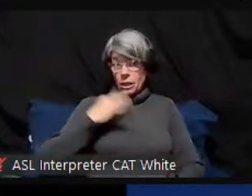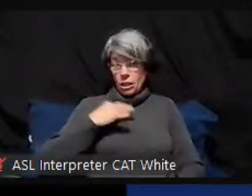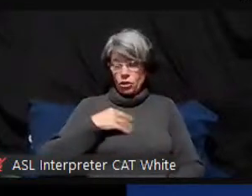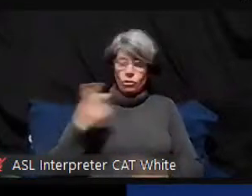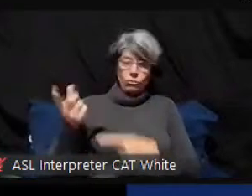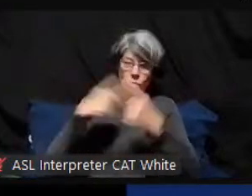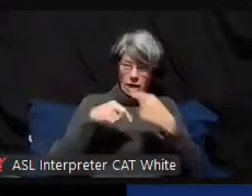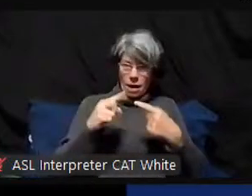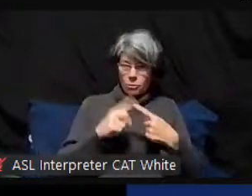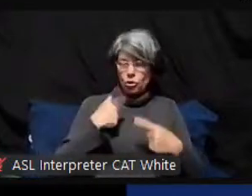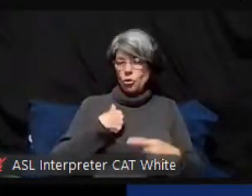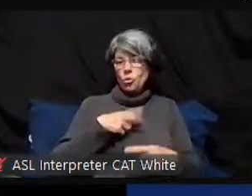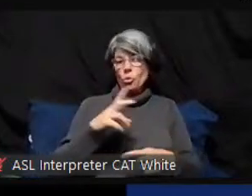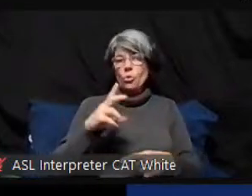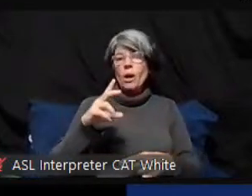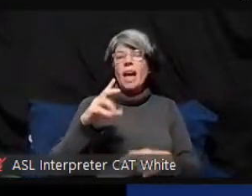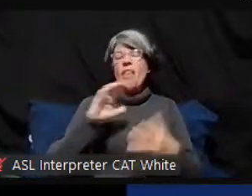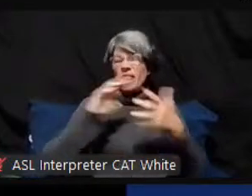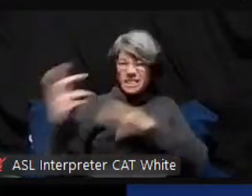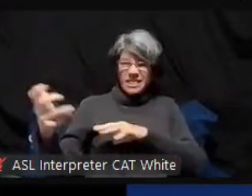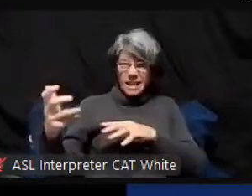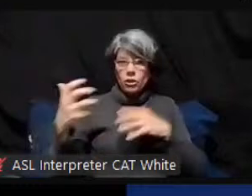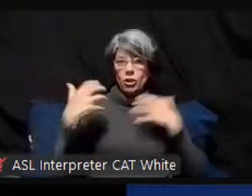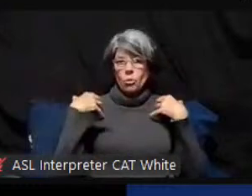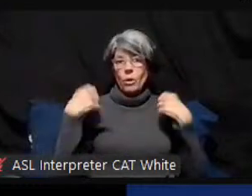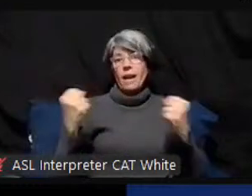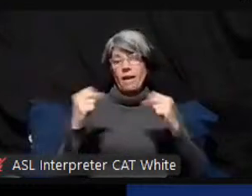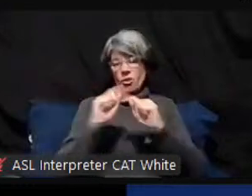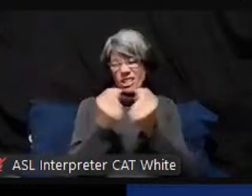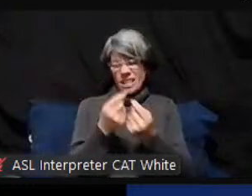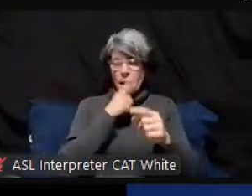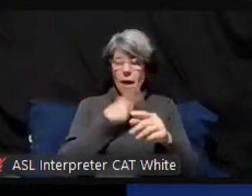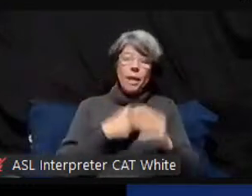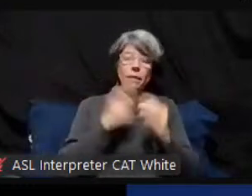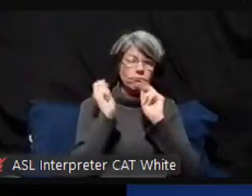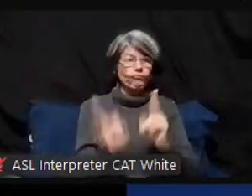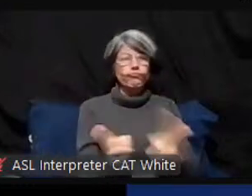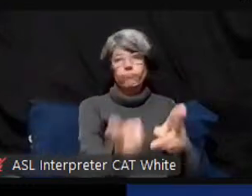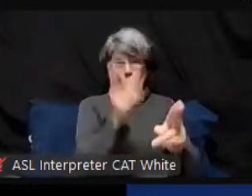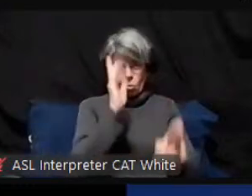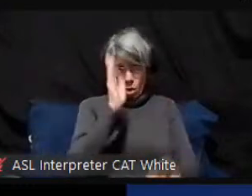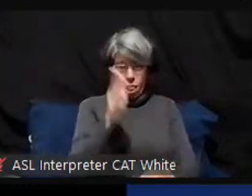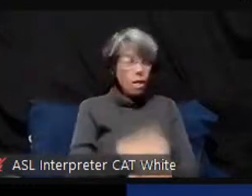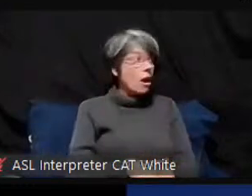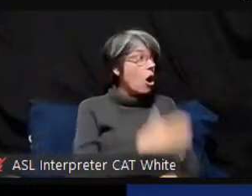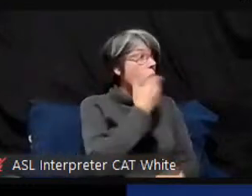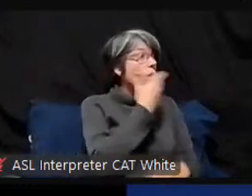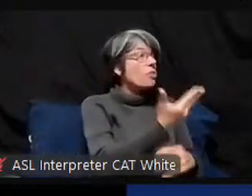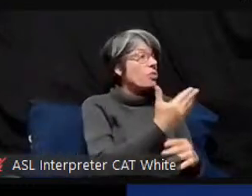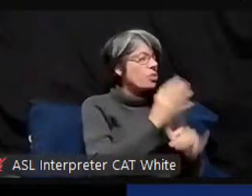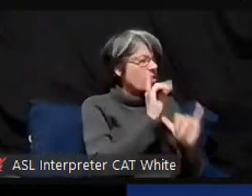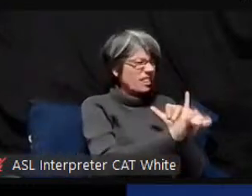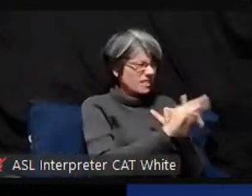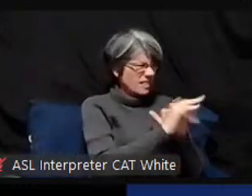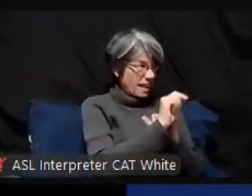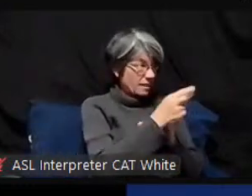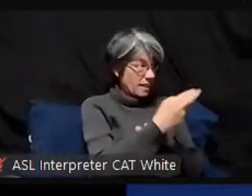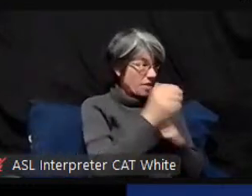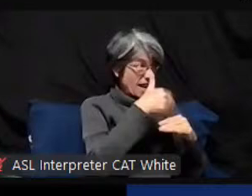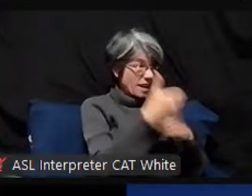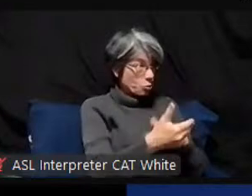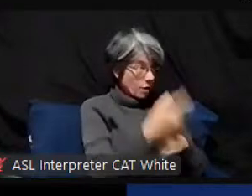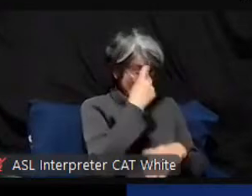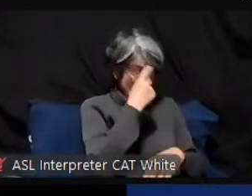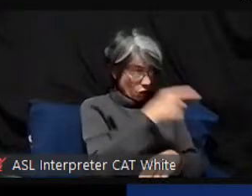our disaster recovery team and they will be expedited. Great, thank you. And stick around, Nathan. This next one is for you